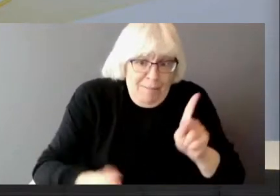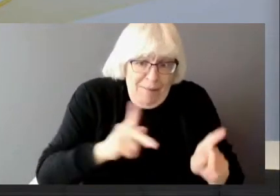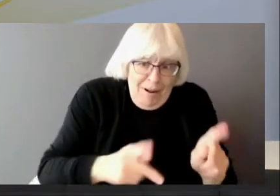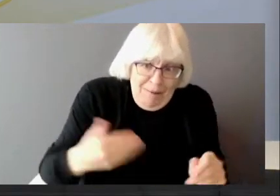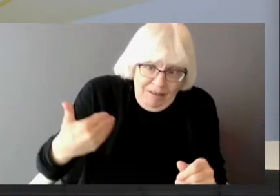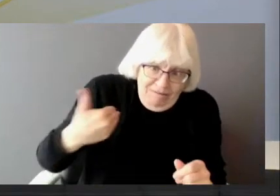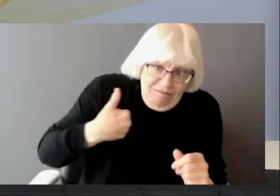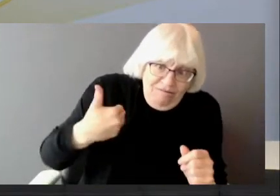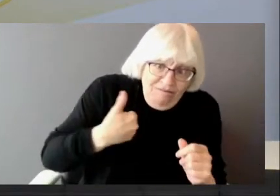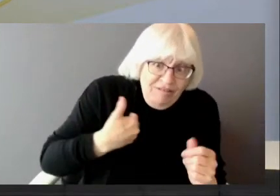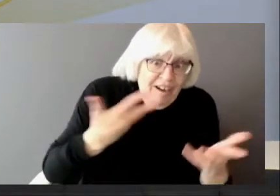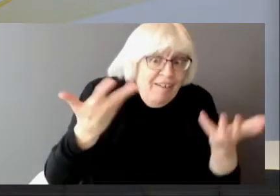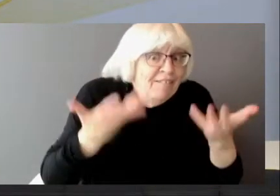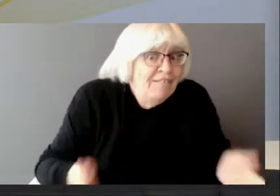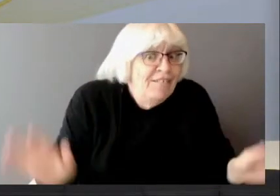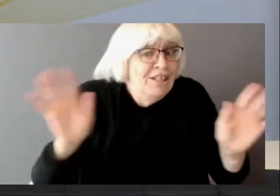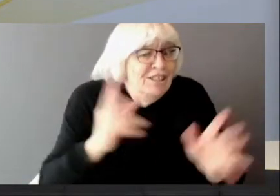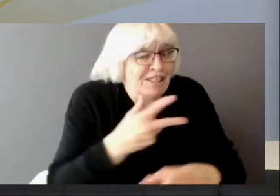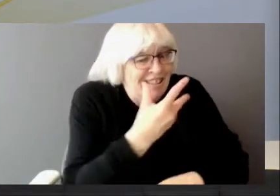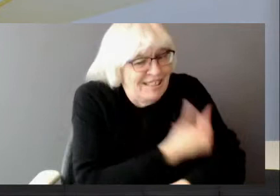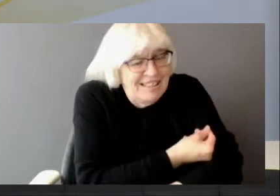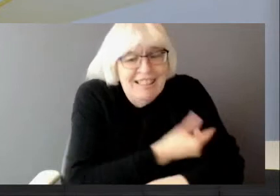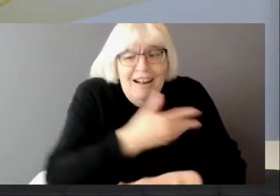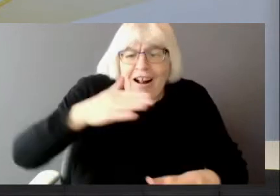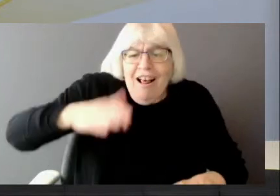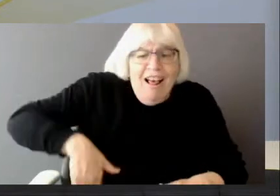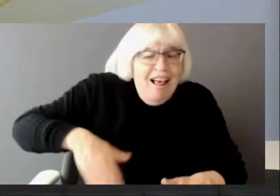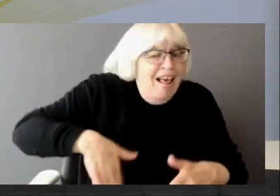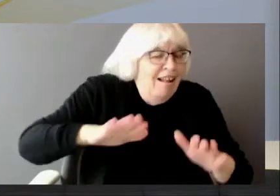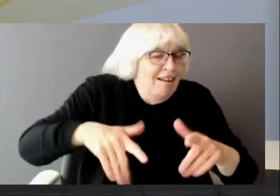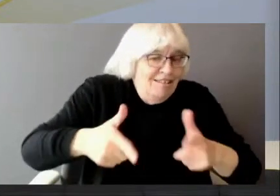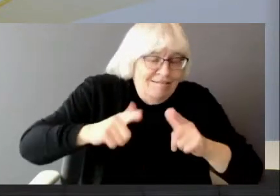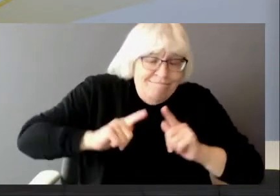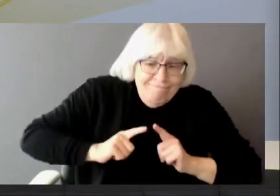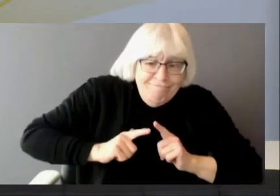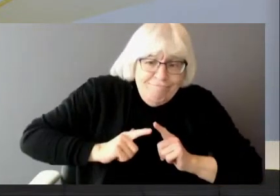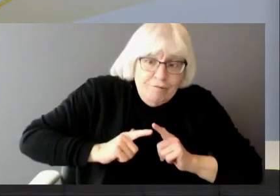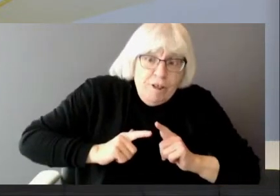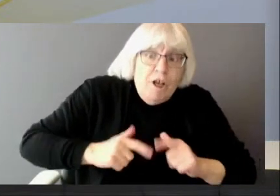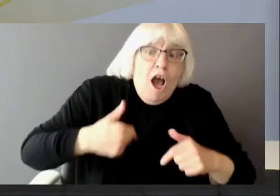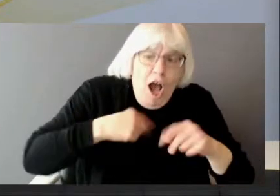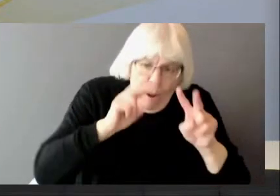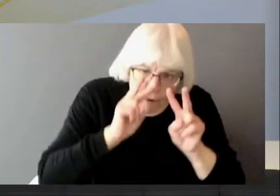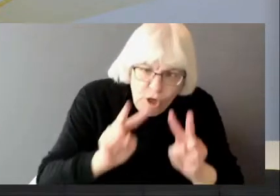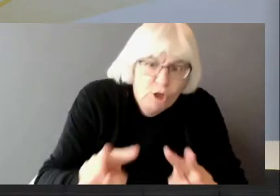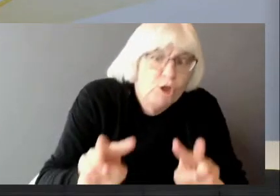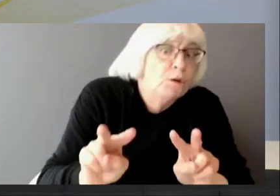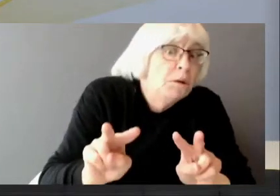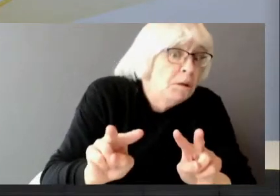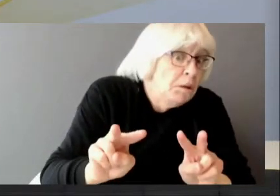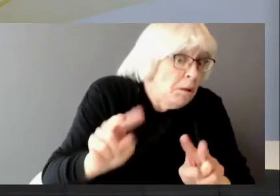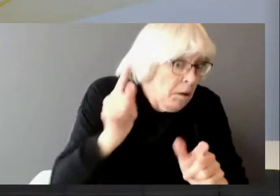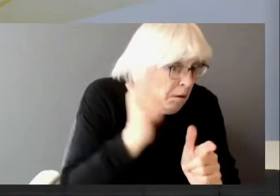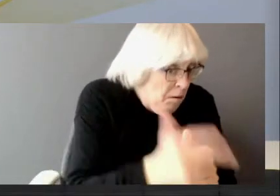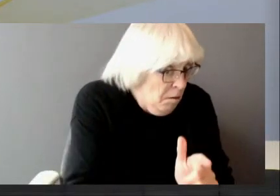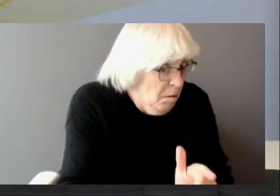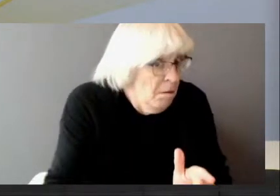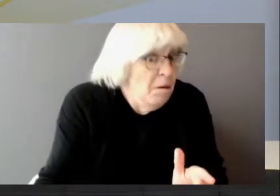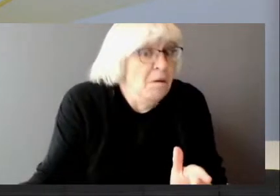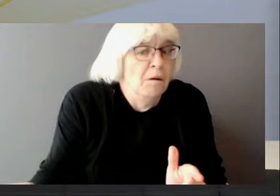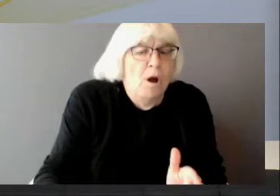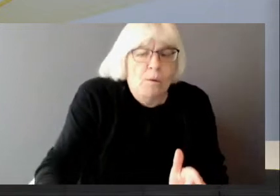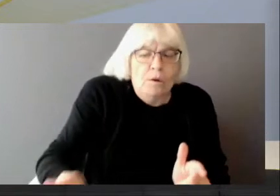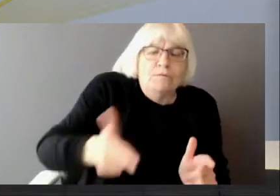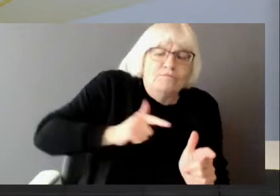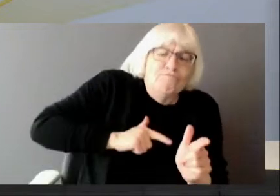immunized against COVID-19, but I am anxiously awaiting my turn like many others. And when it is my turn to be vaccinated, I will